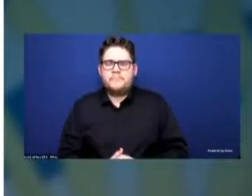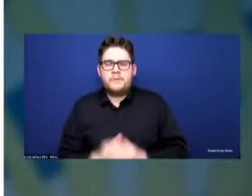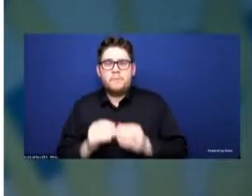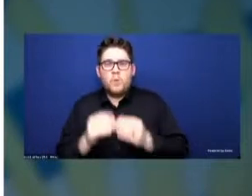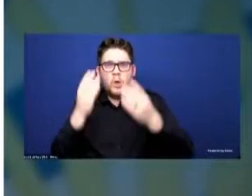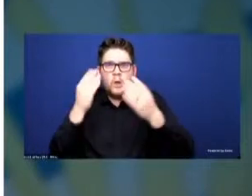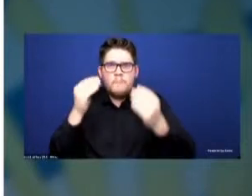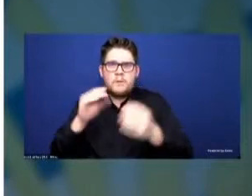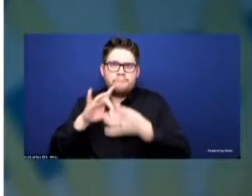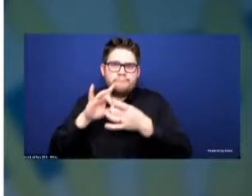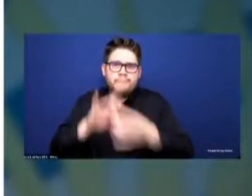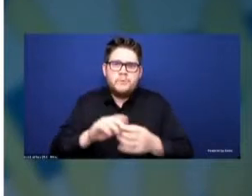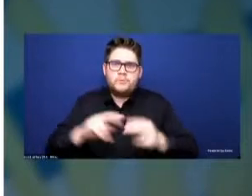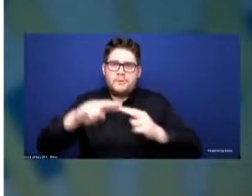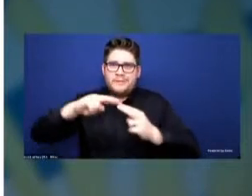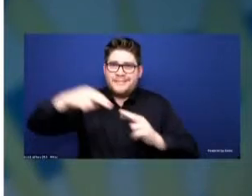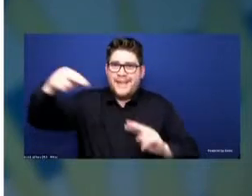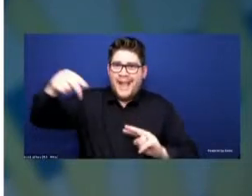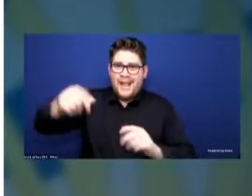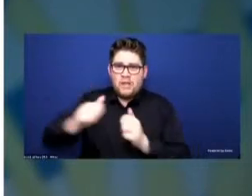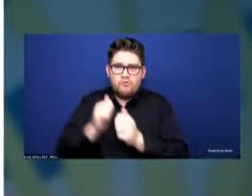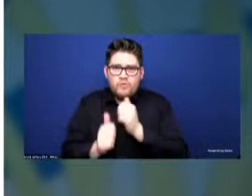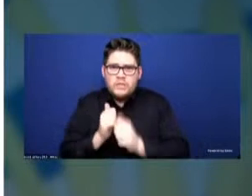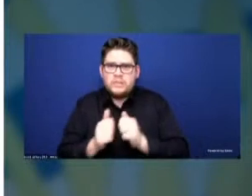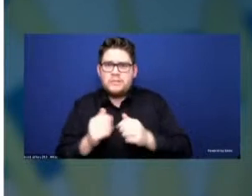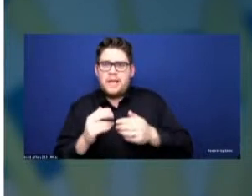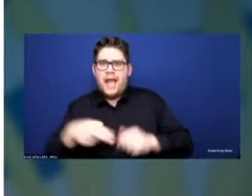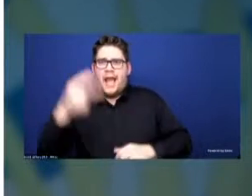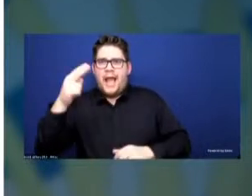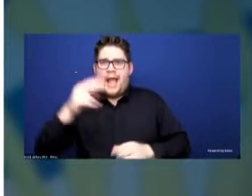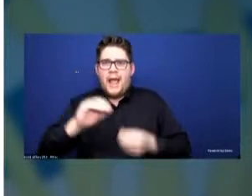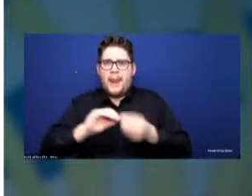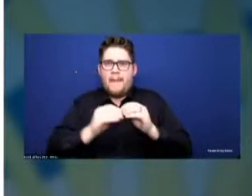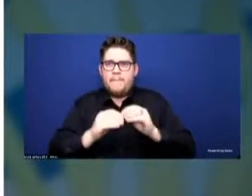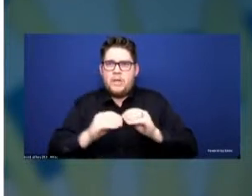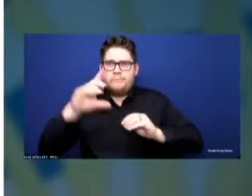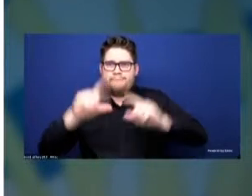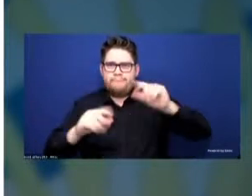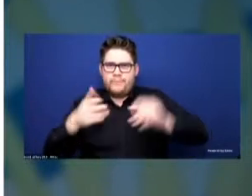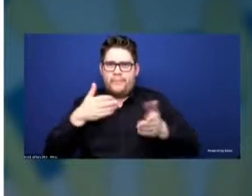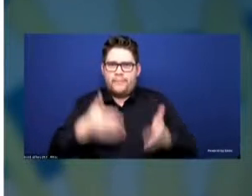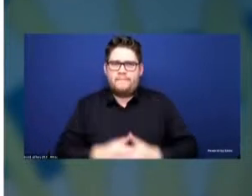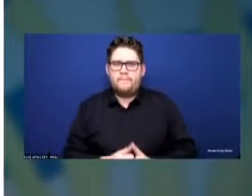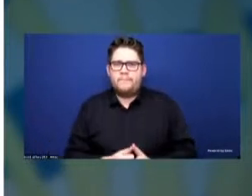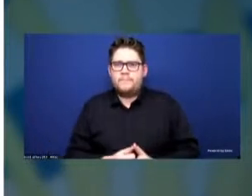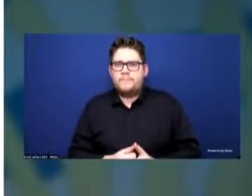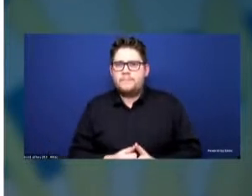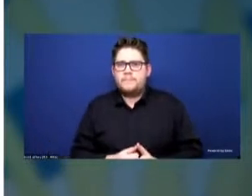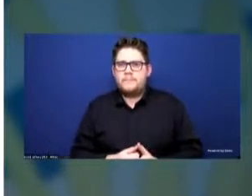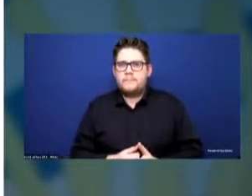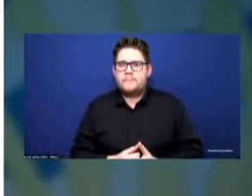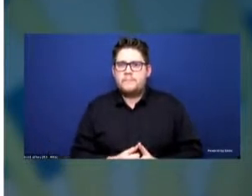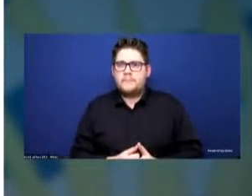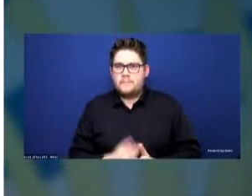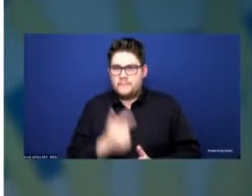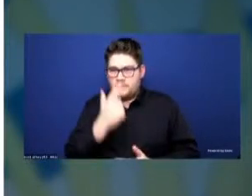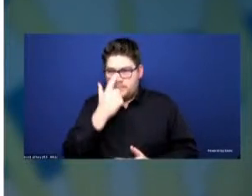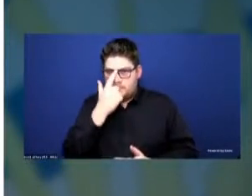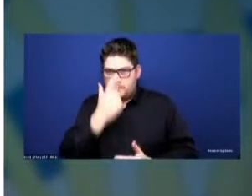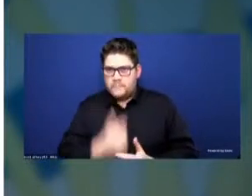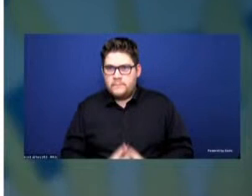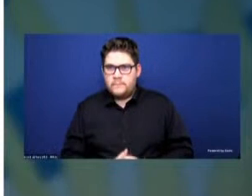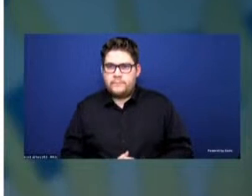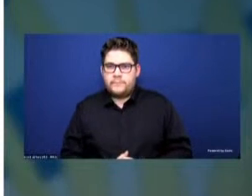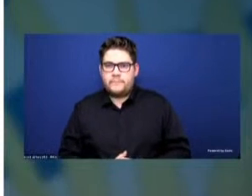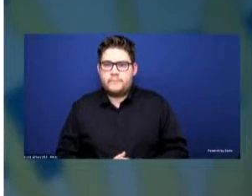see, looking at the week that ended on April 10th, we're up to just under 60% of cases in